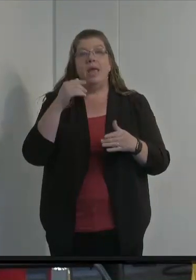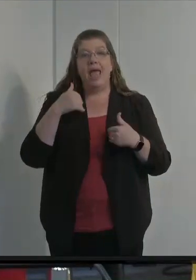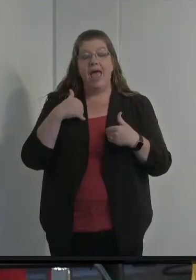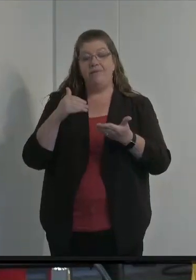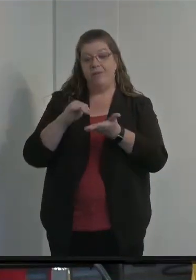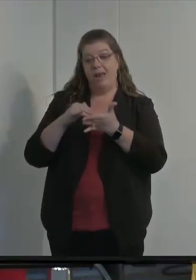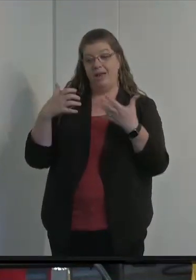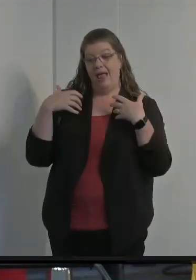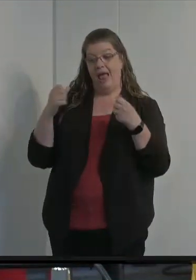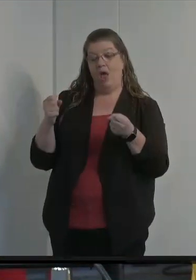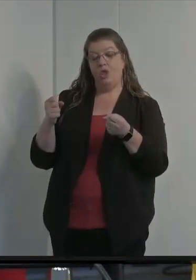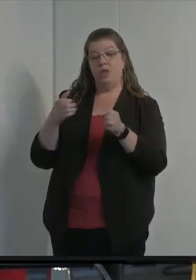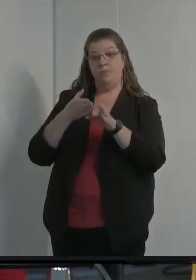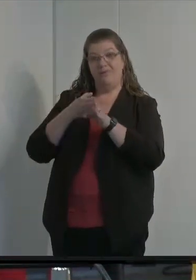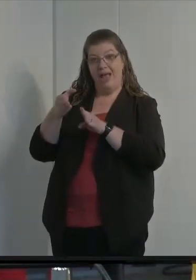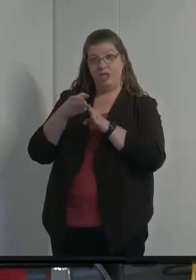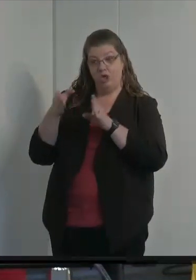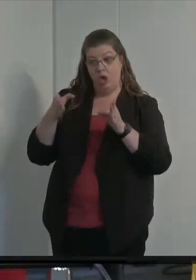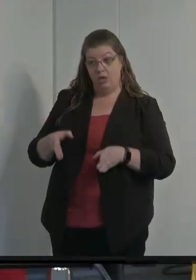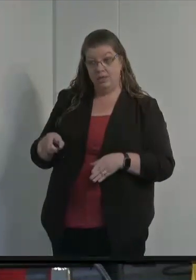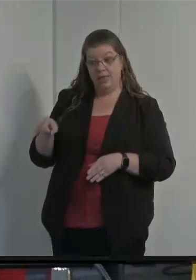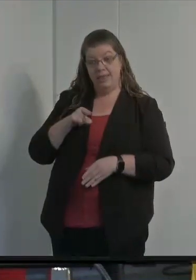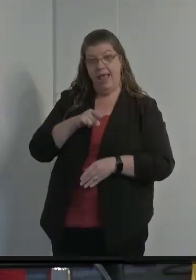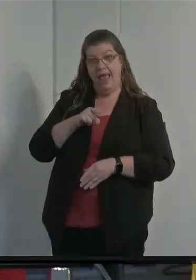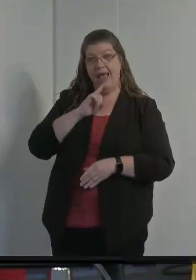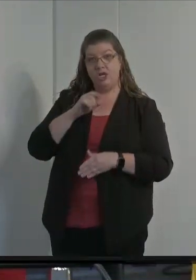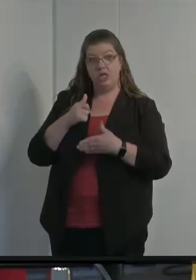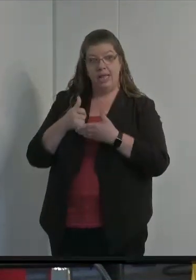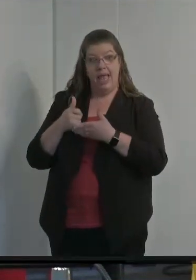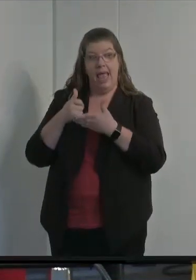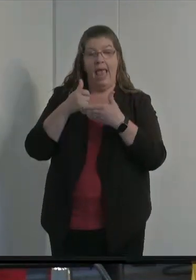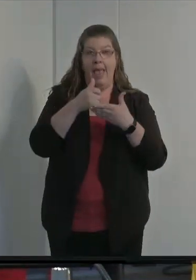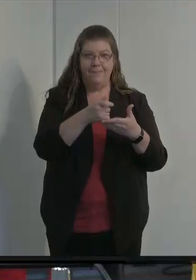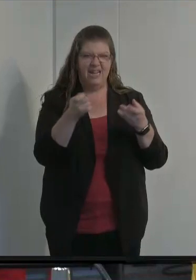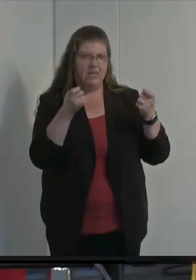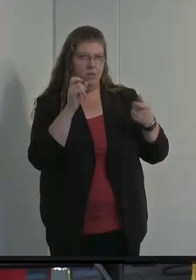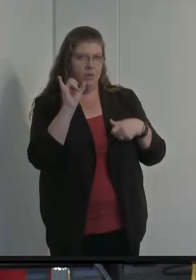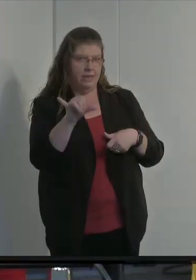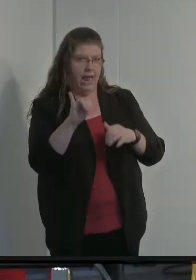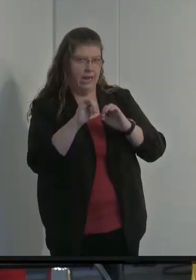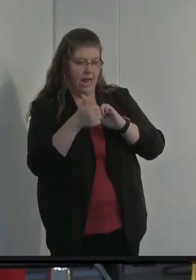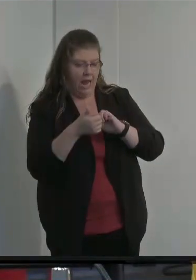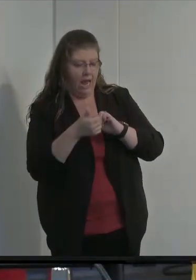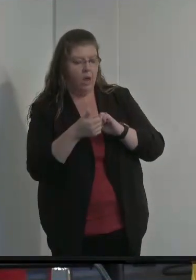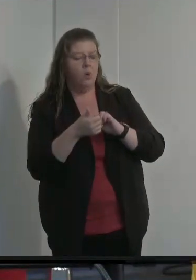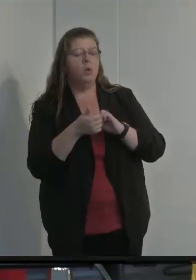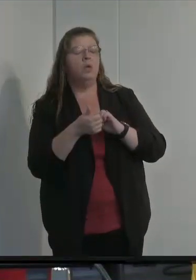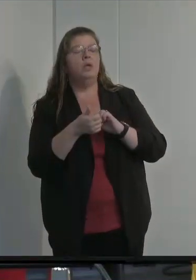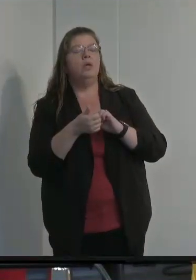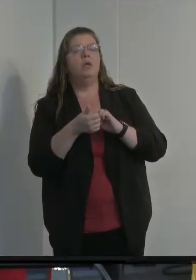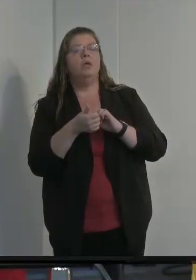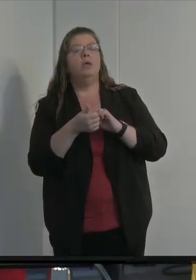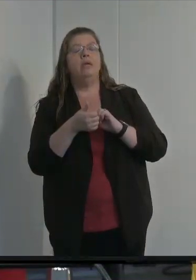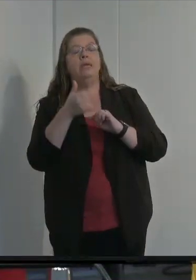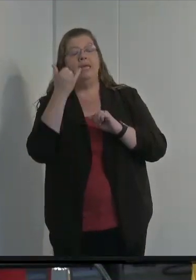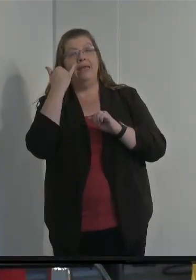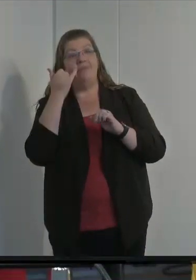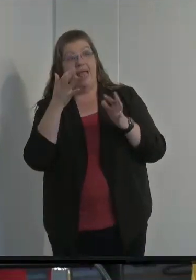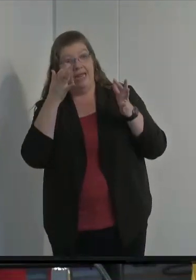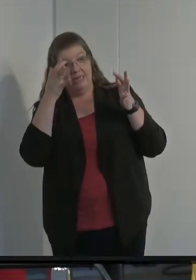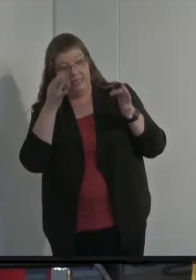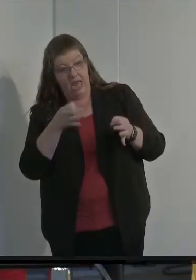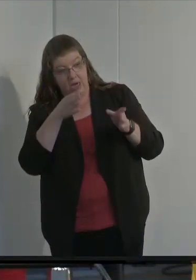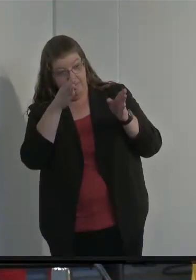health professionals they actually help in dealing with this by when they decide to test